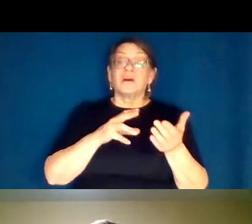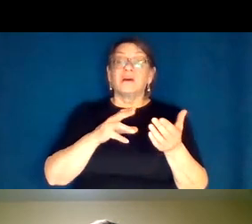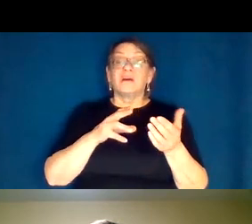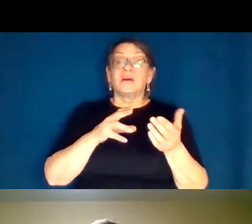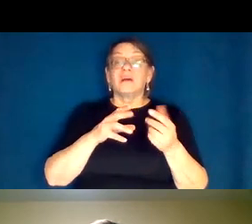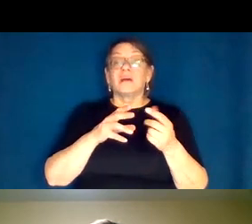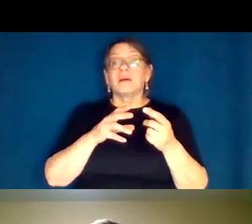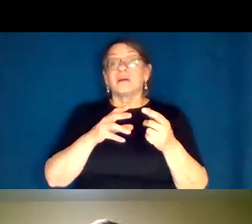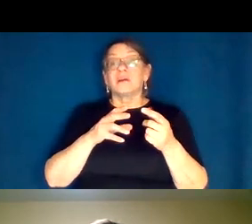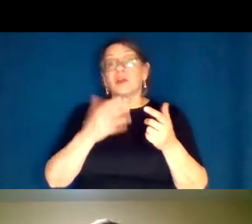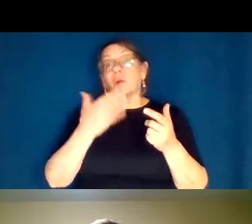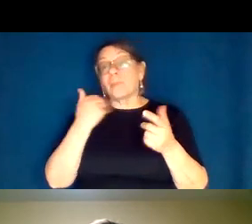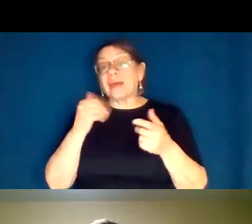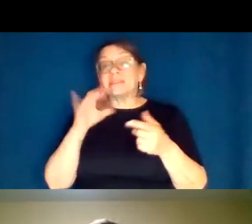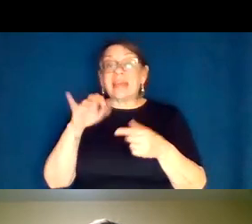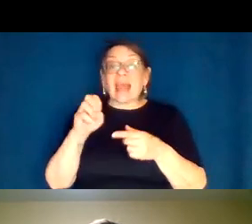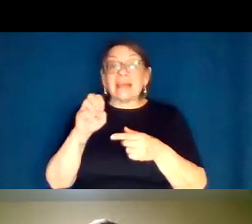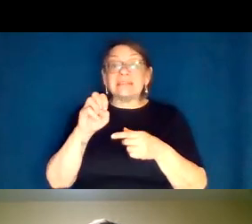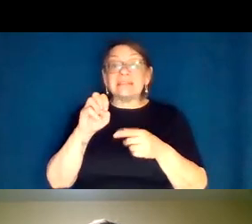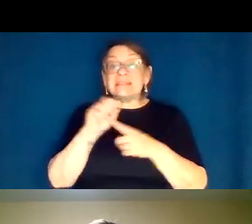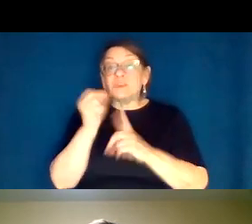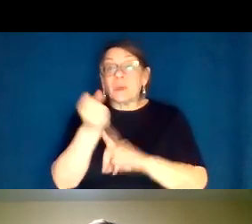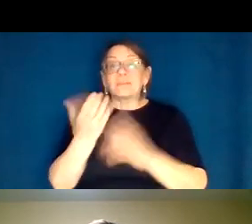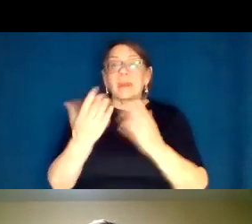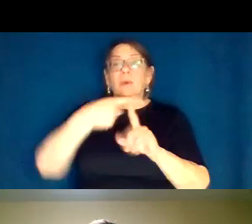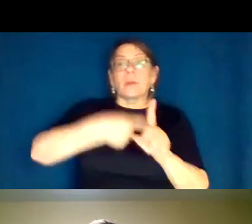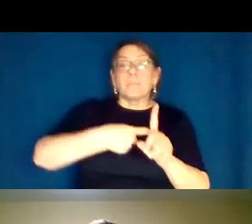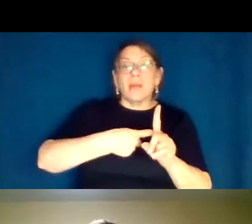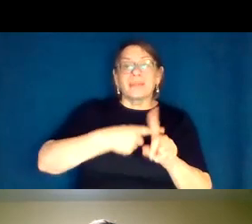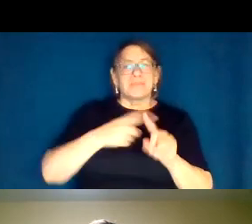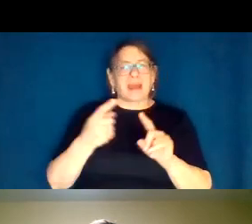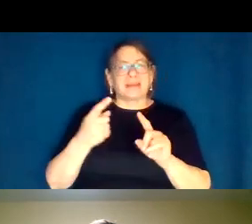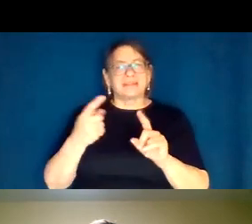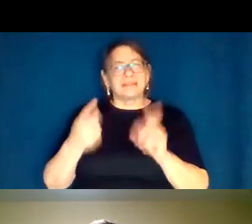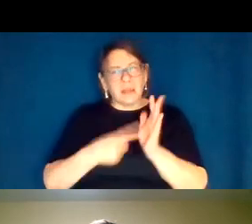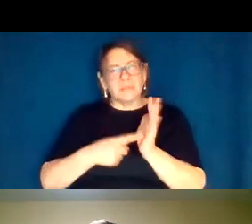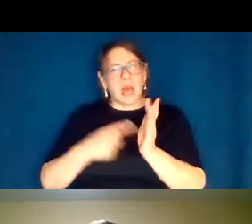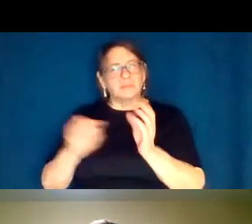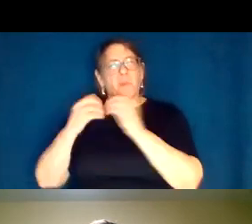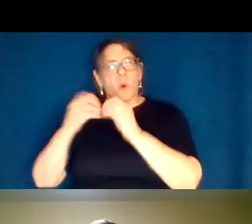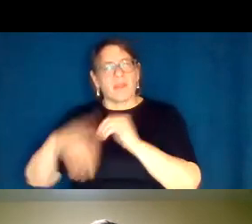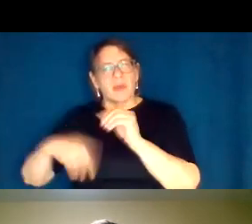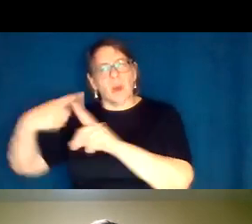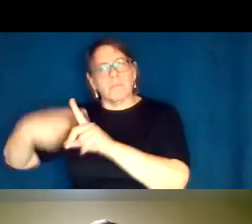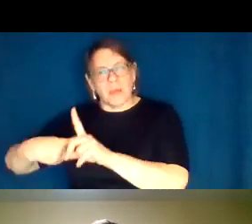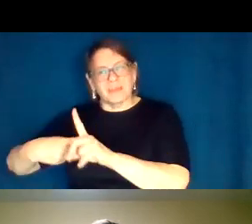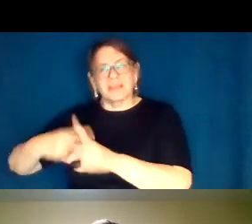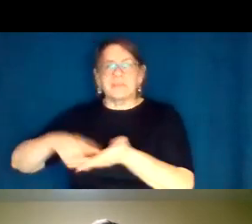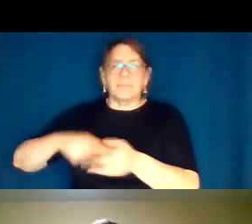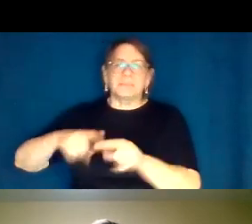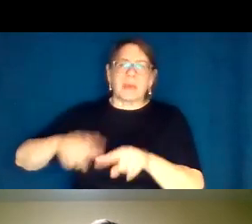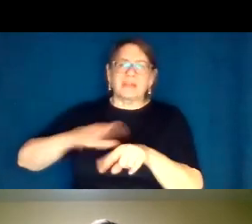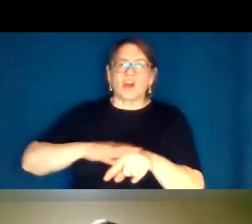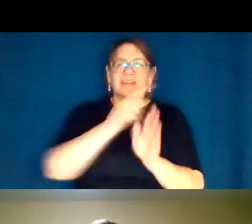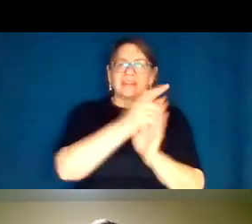release, best case scenario, it takes a month. Worst case scenario, it takes a little bit more, back and forth with legal and such. Once